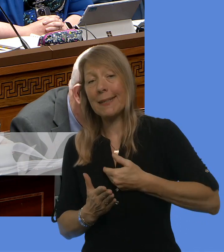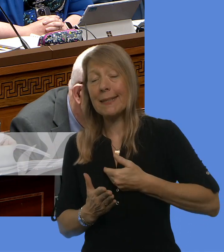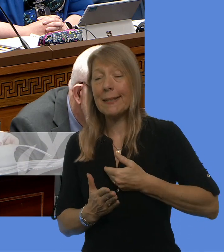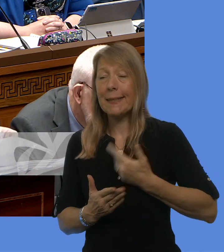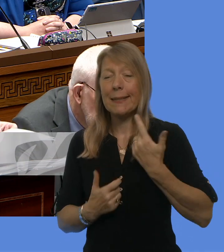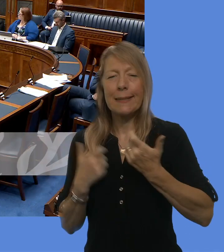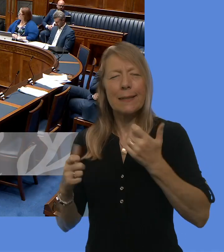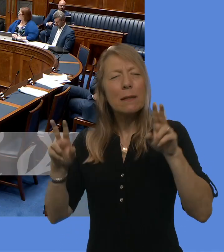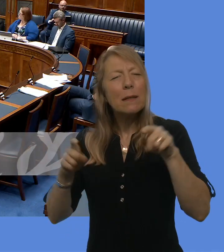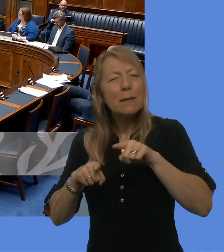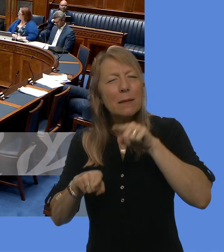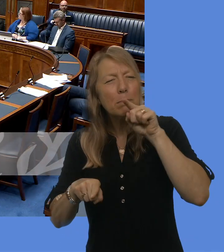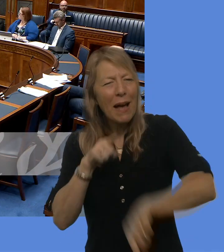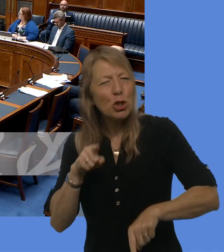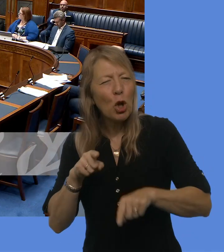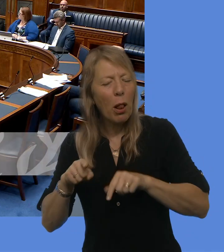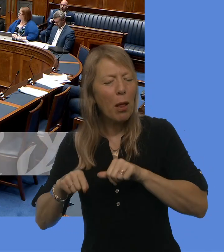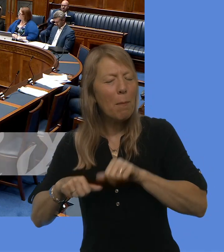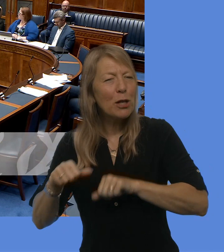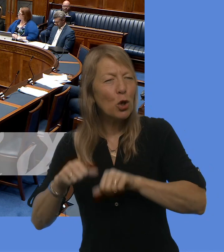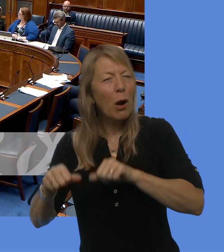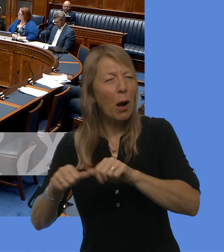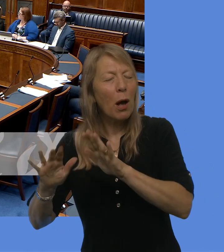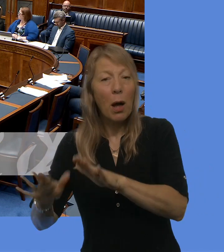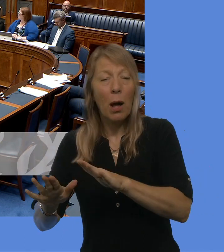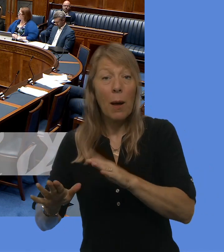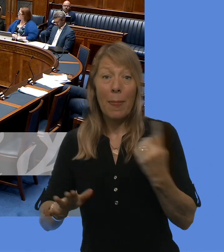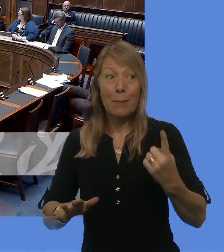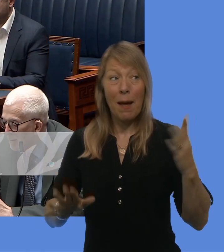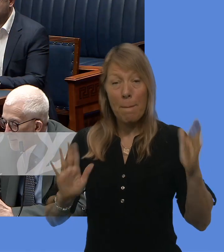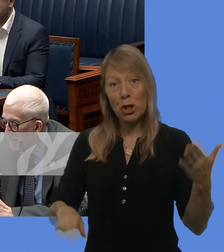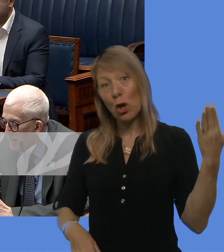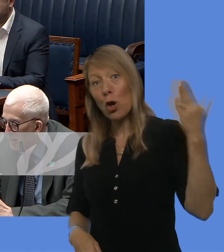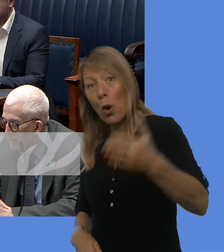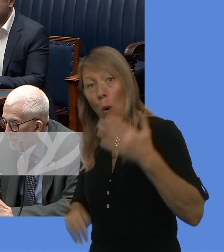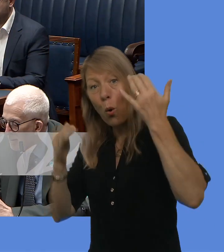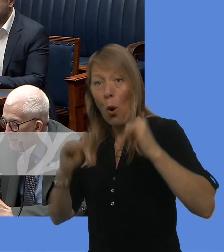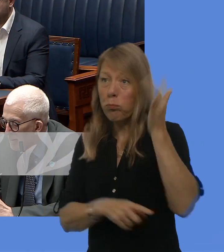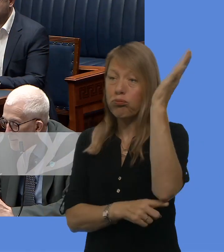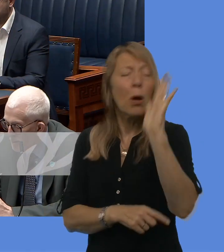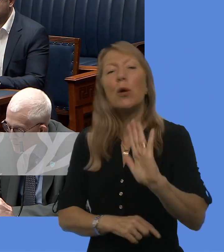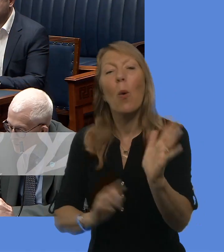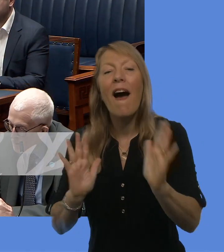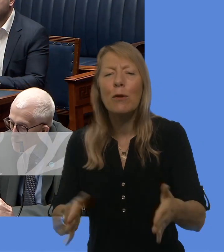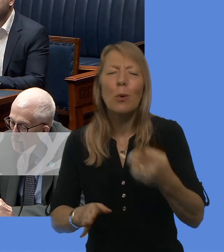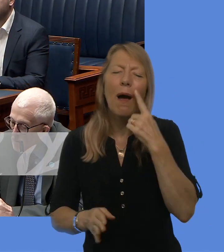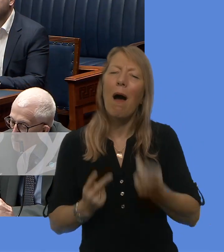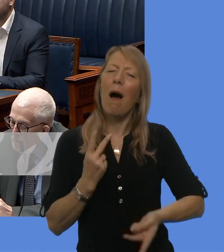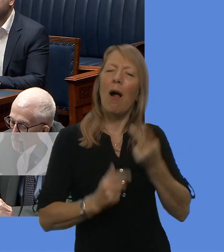court and give their evidence in public. Some of the review reforms